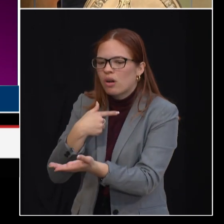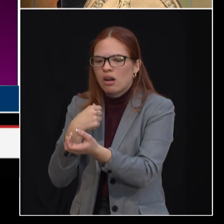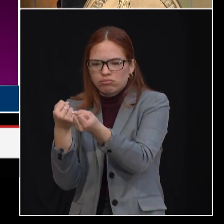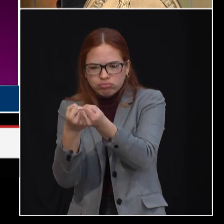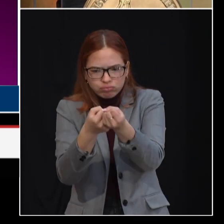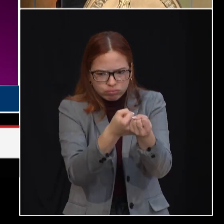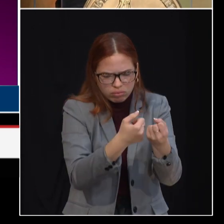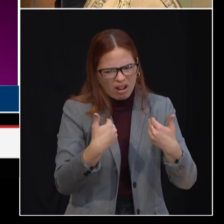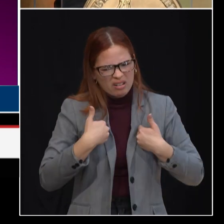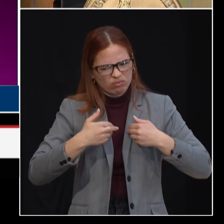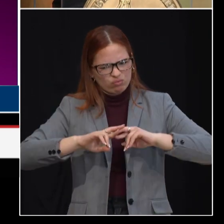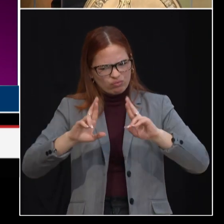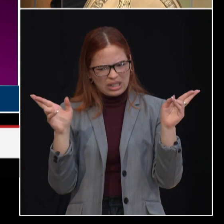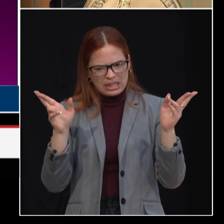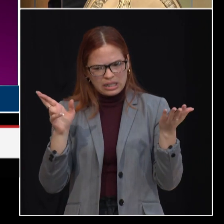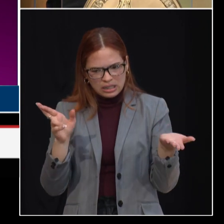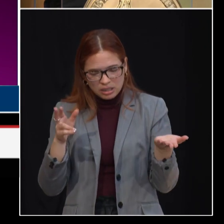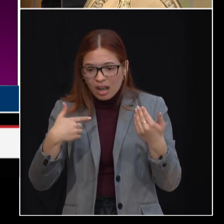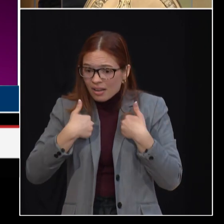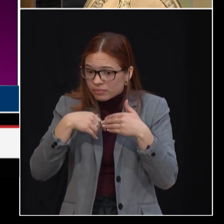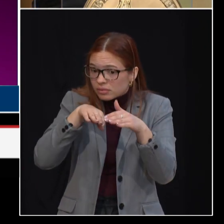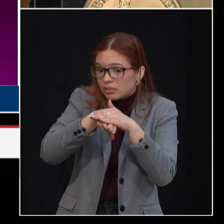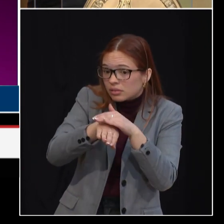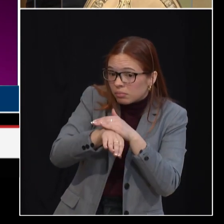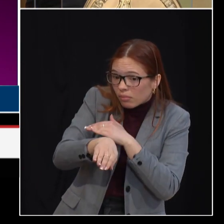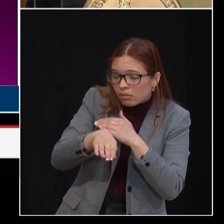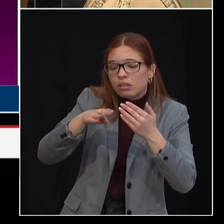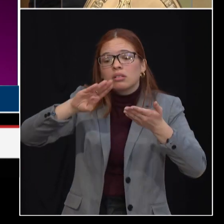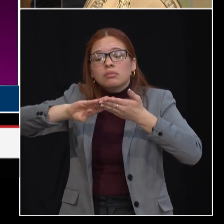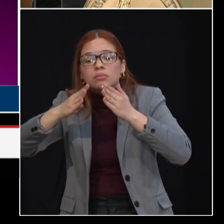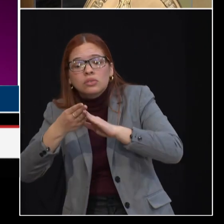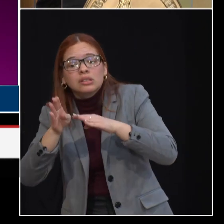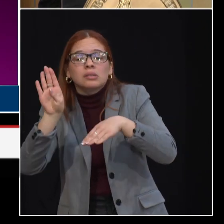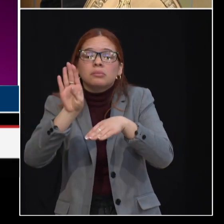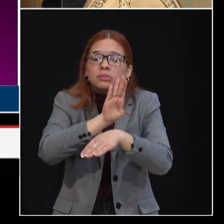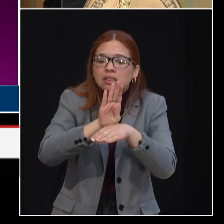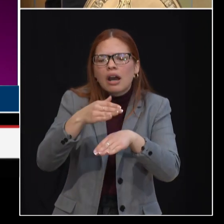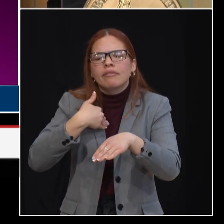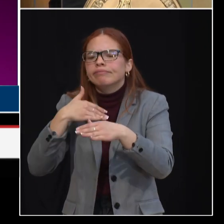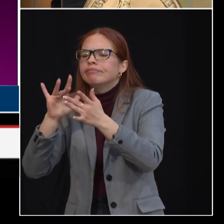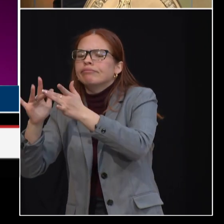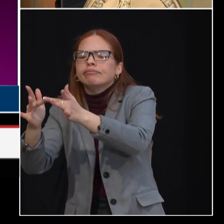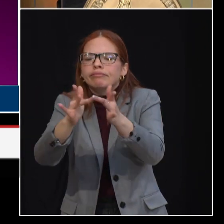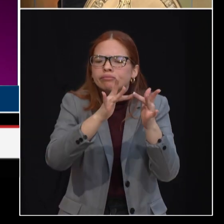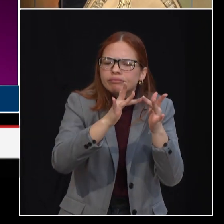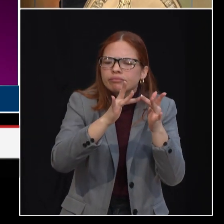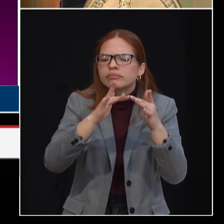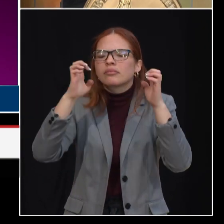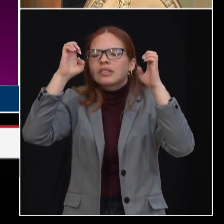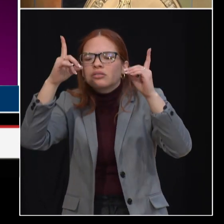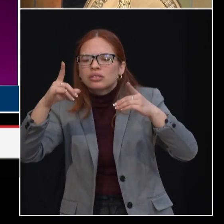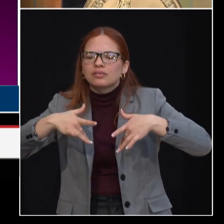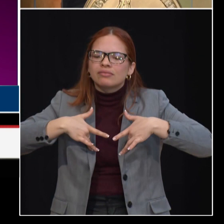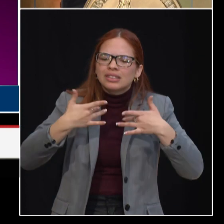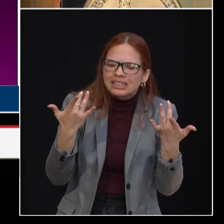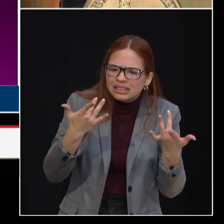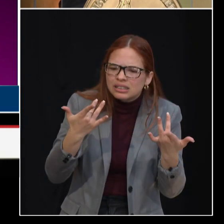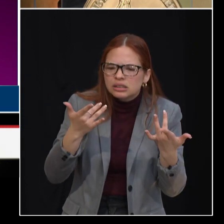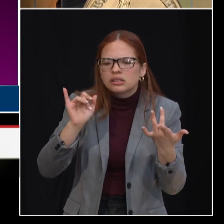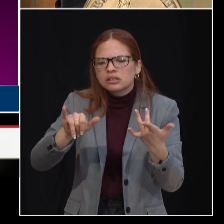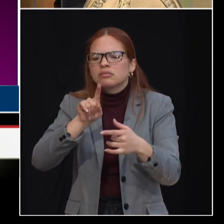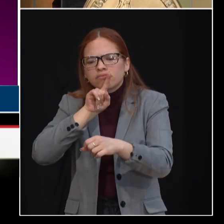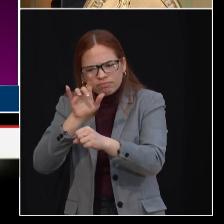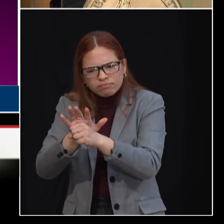members also have access to a robust community of businesses through networking and educational events, dedicated web pages on our